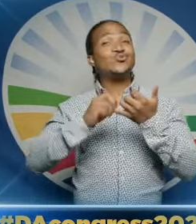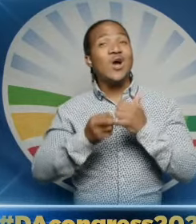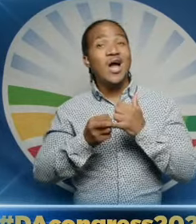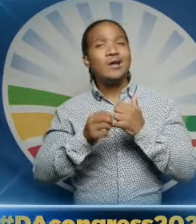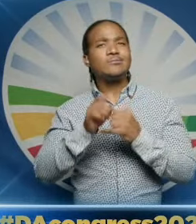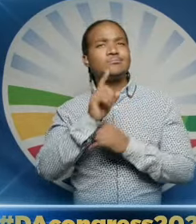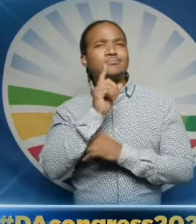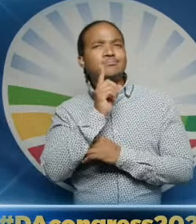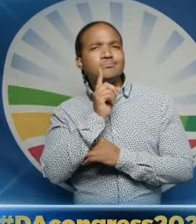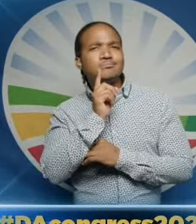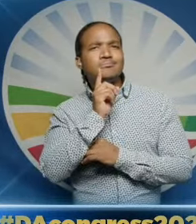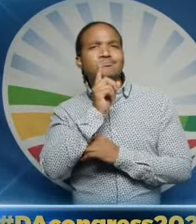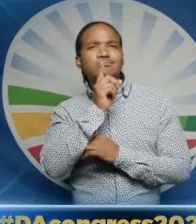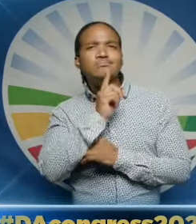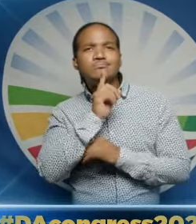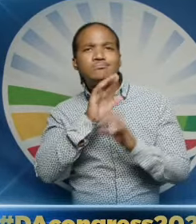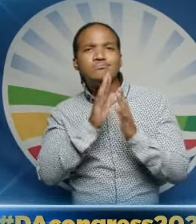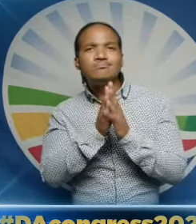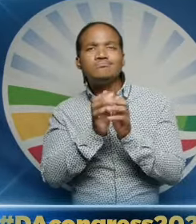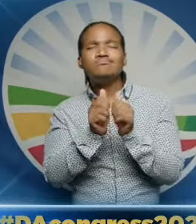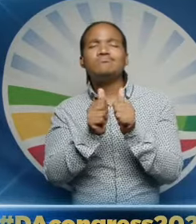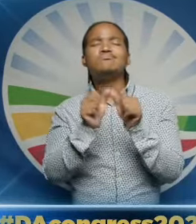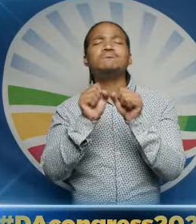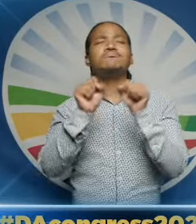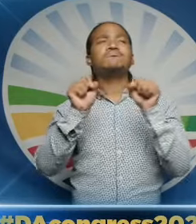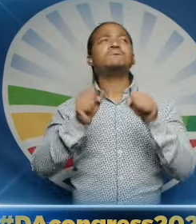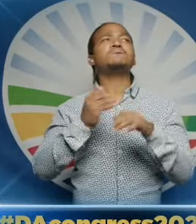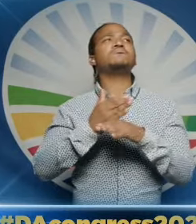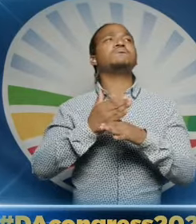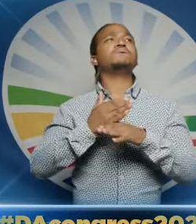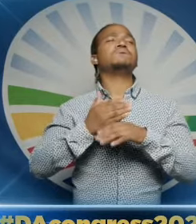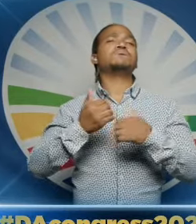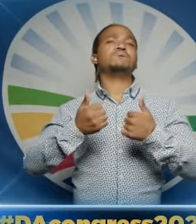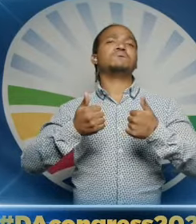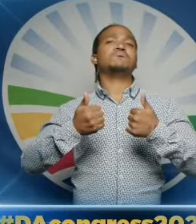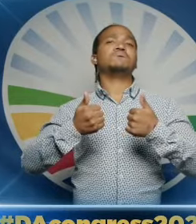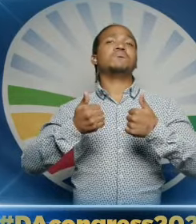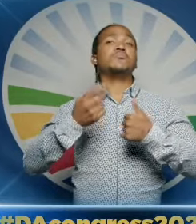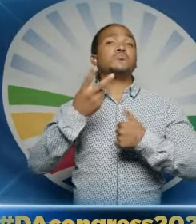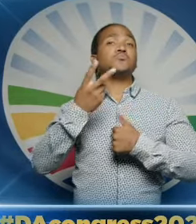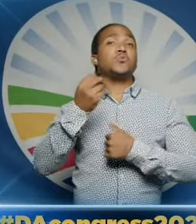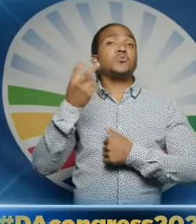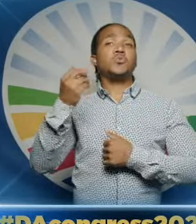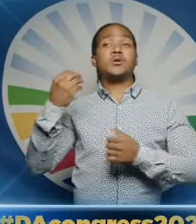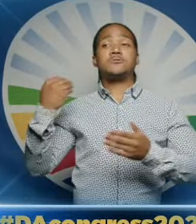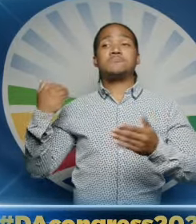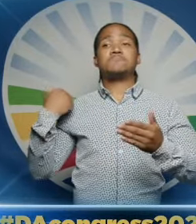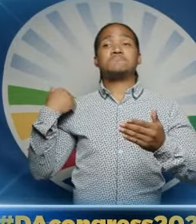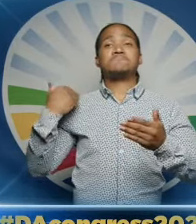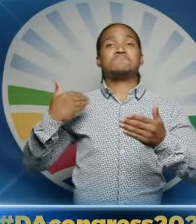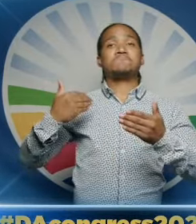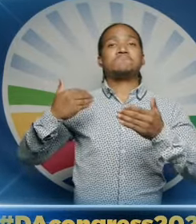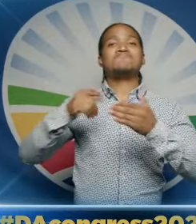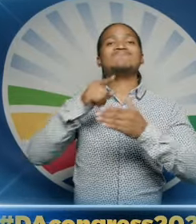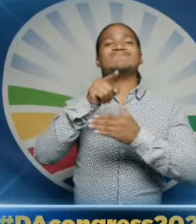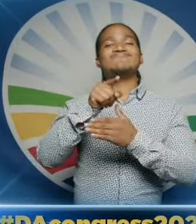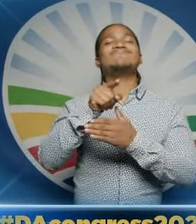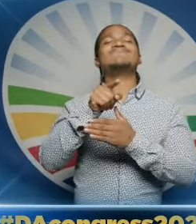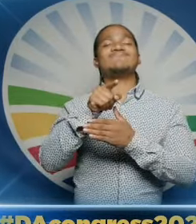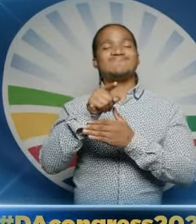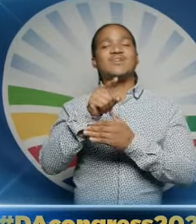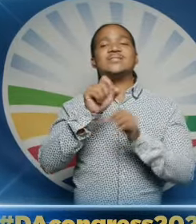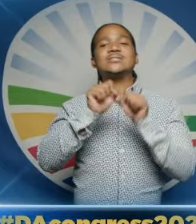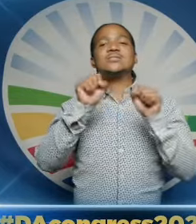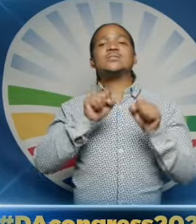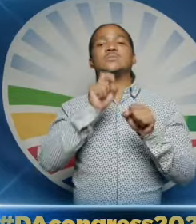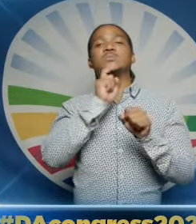trusted electronic voting system. Since 2020, we have used OpenVote in federal and